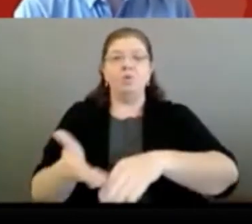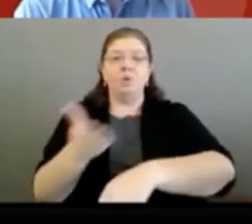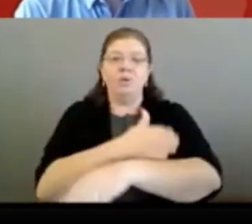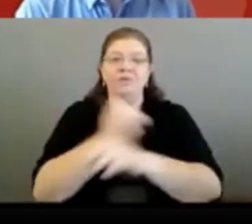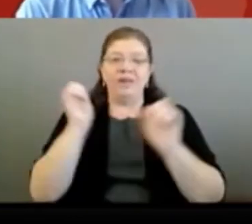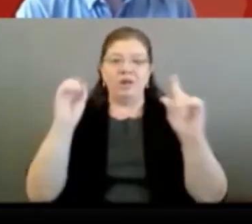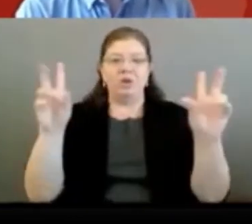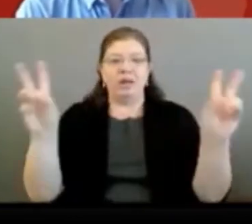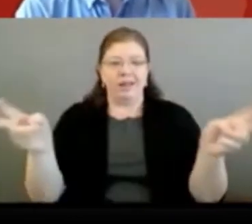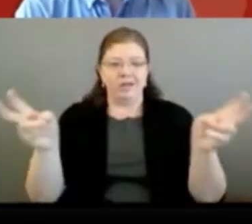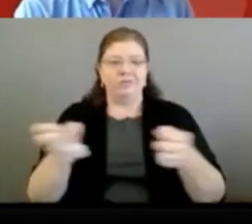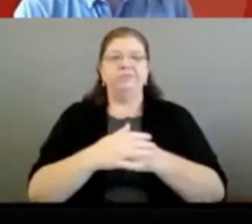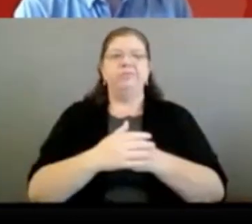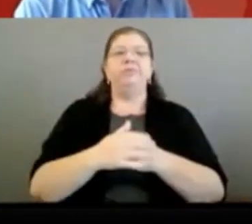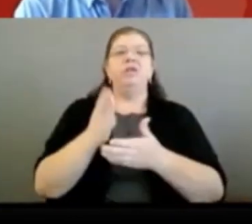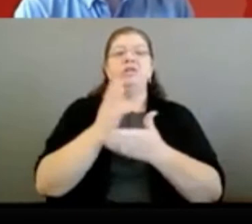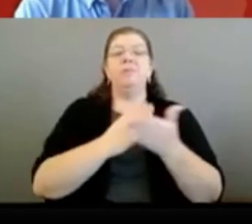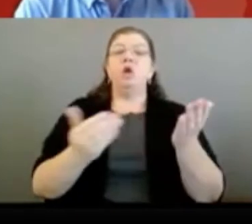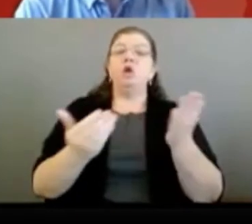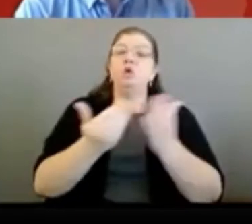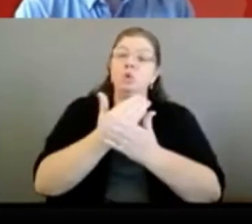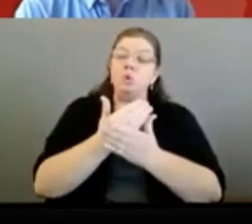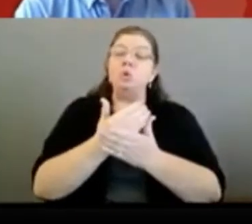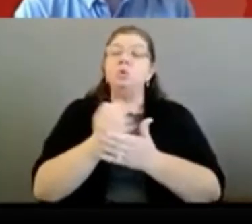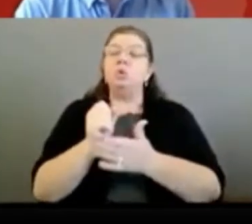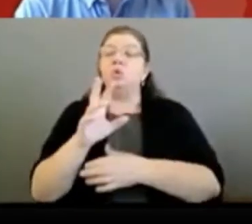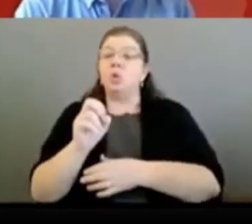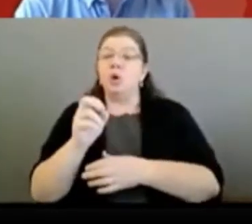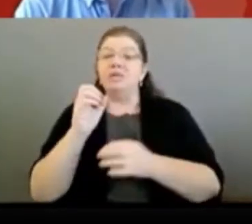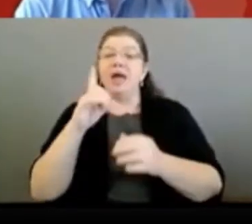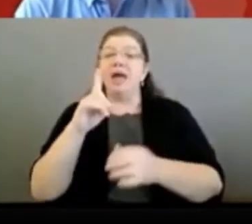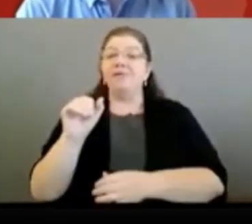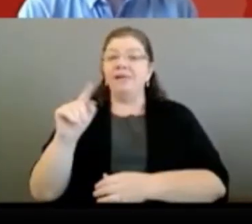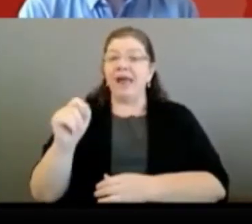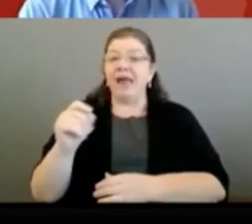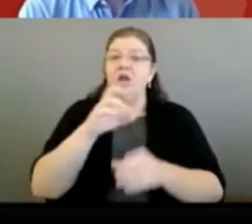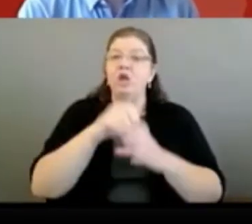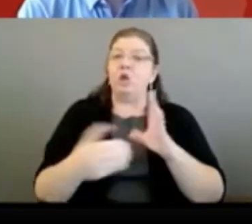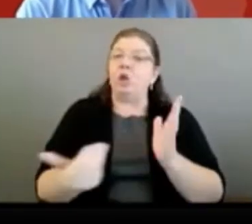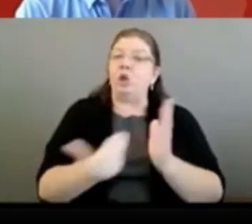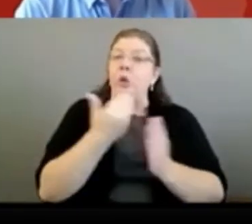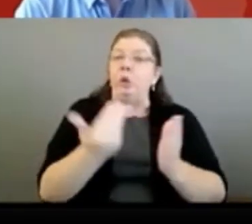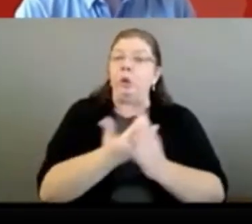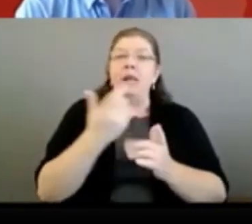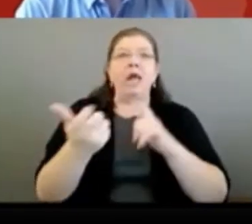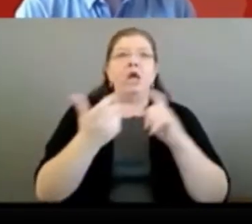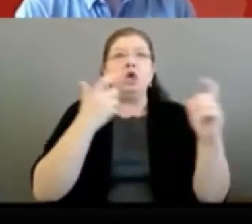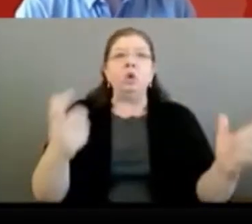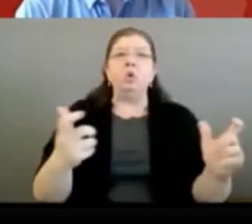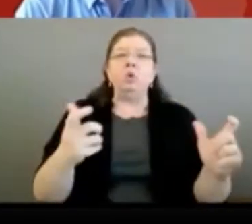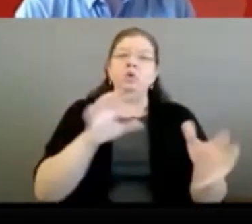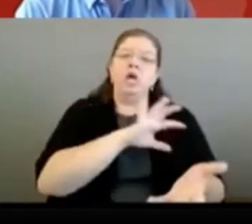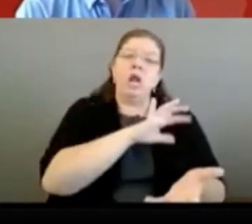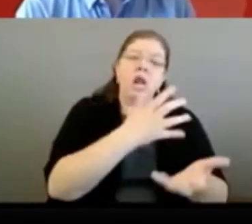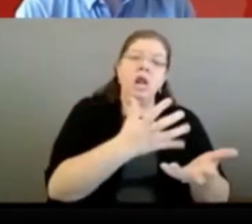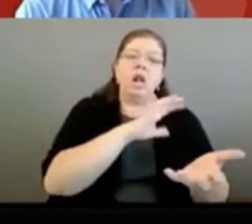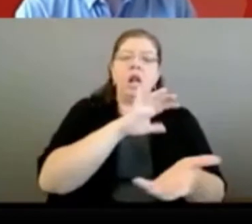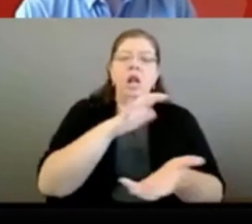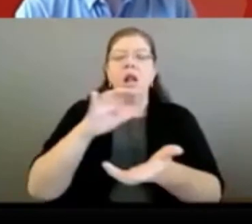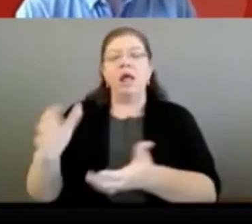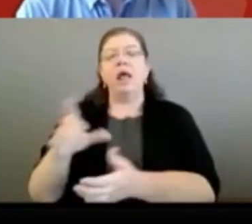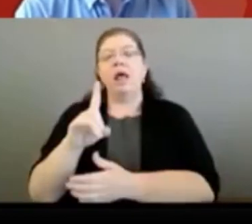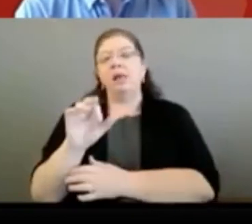of these new sources of data include new features like just huge big data sets that allow for things like predictive